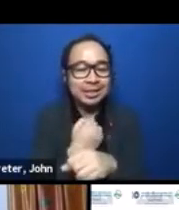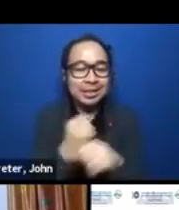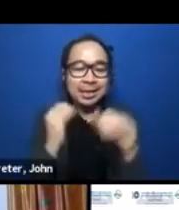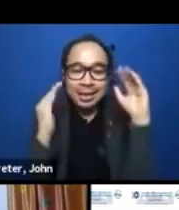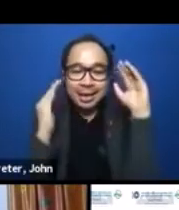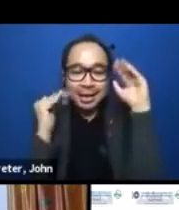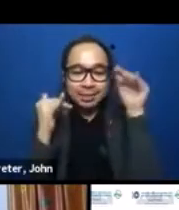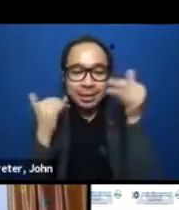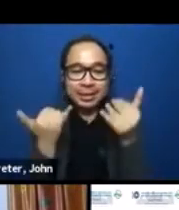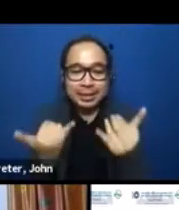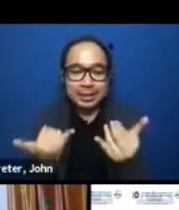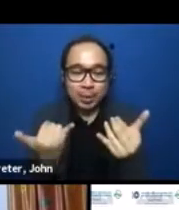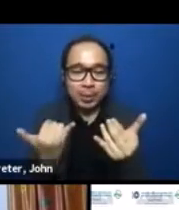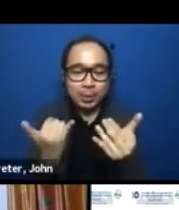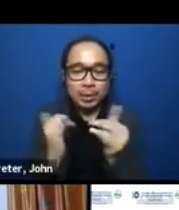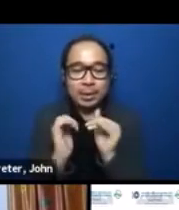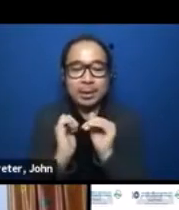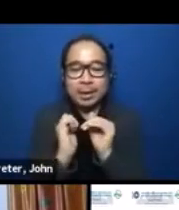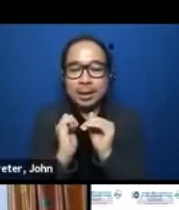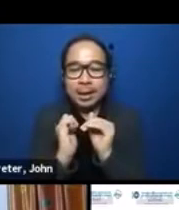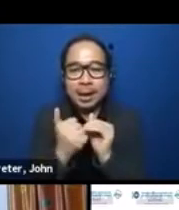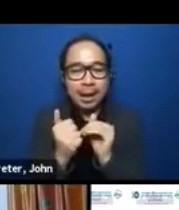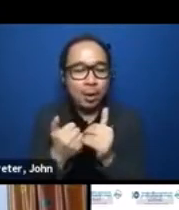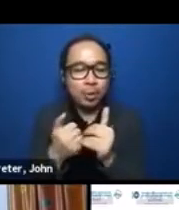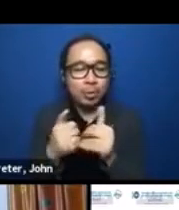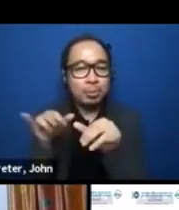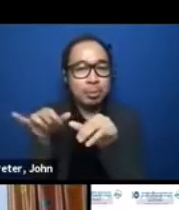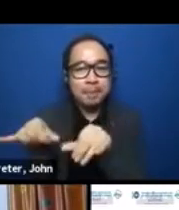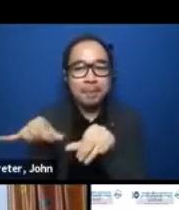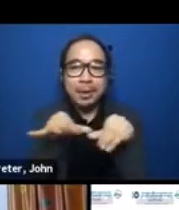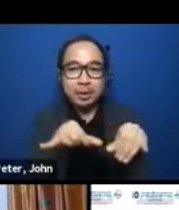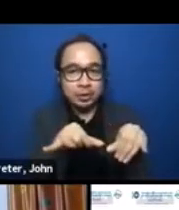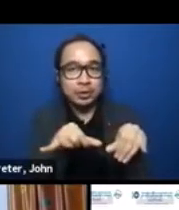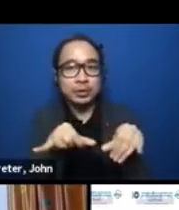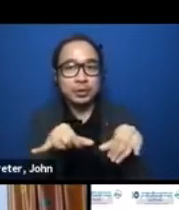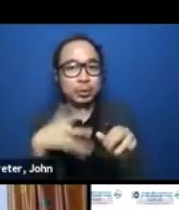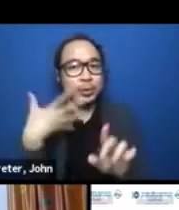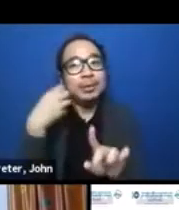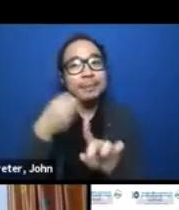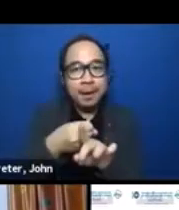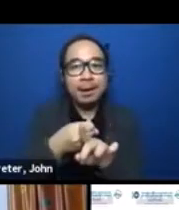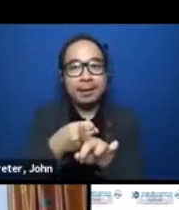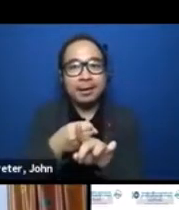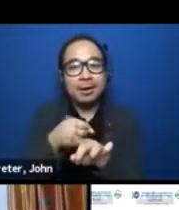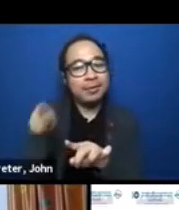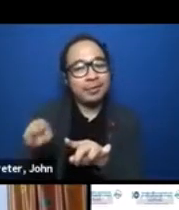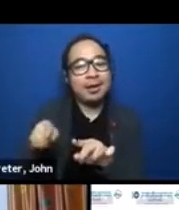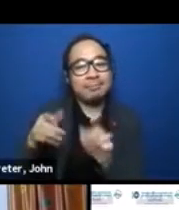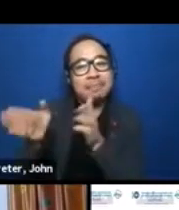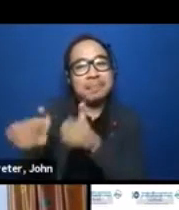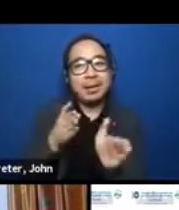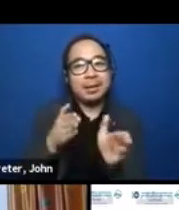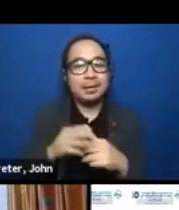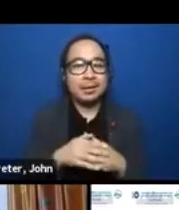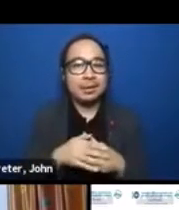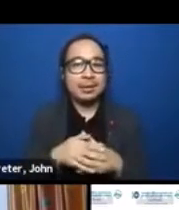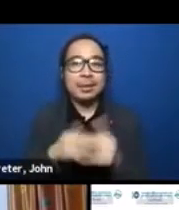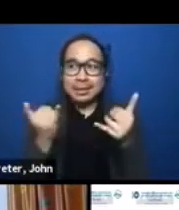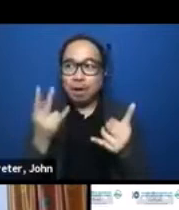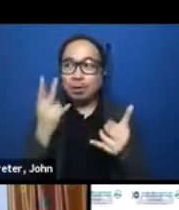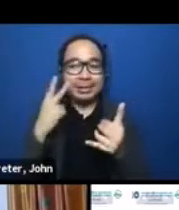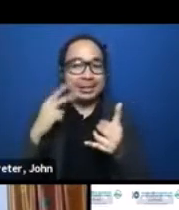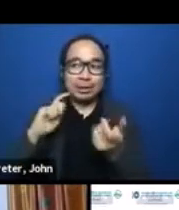is how we measure the impact of this. Of course, in the theory of change, we can